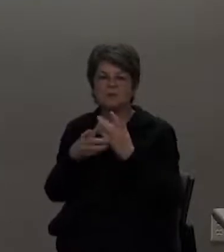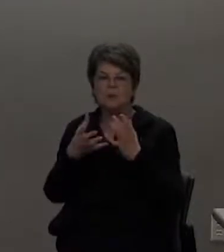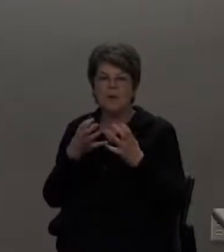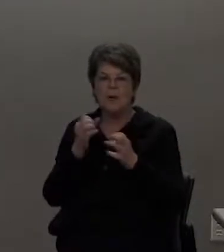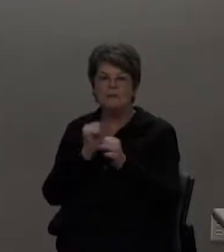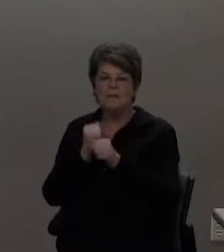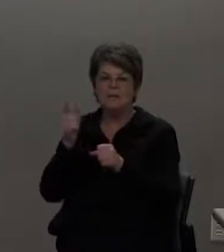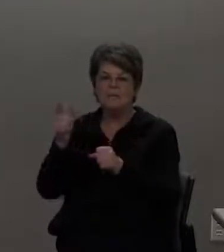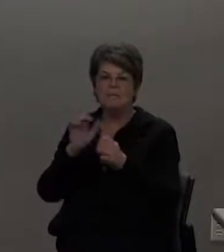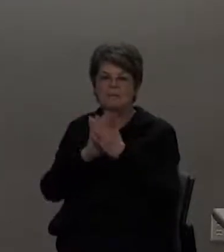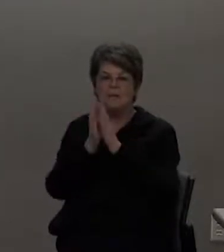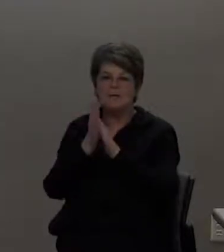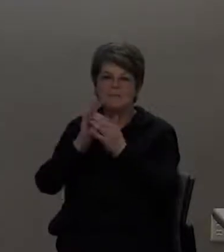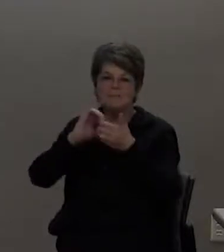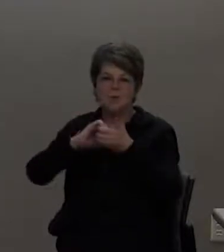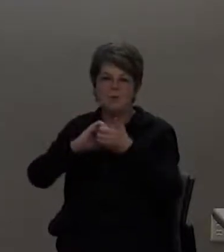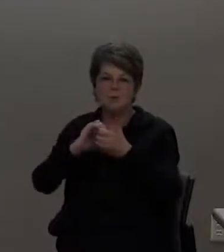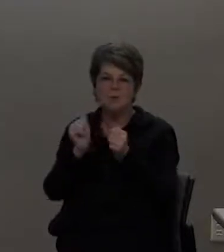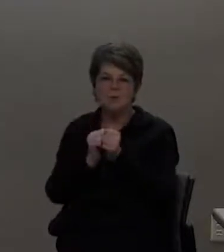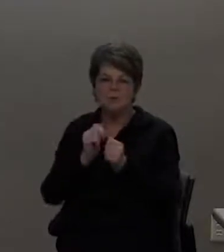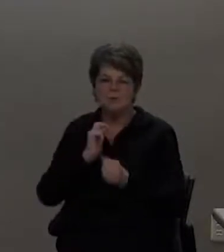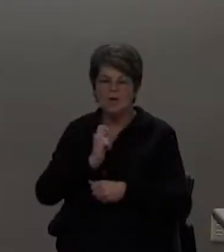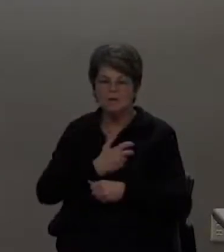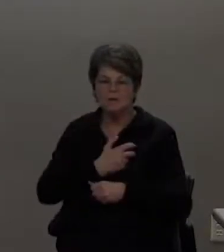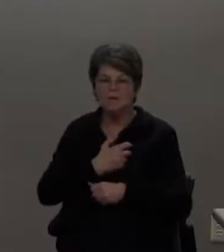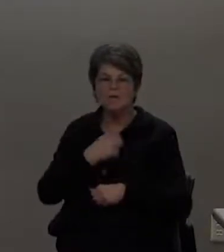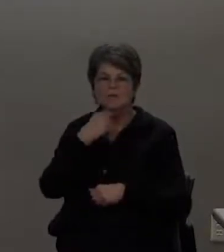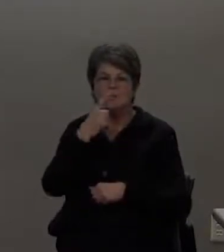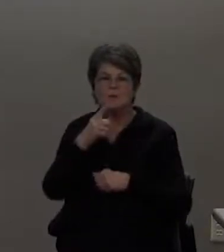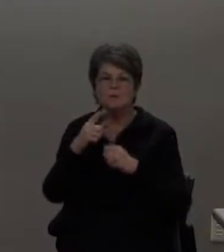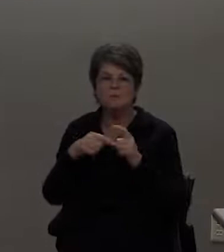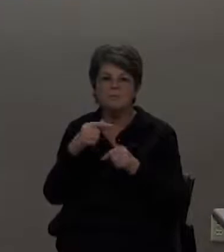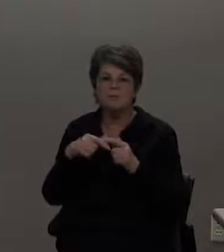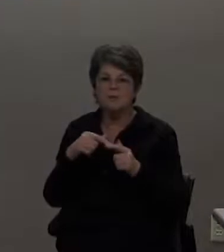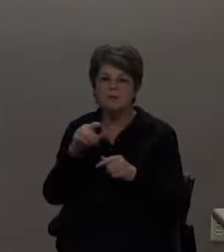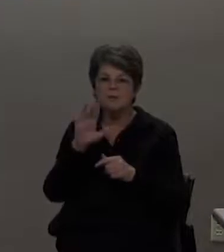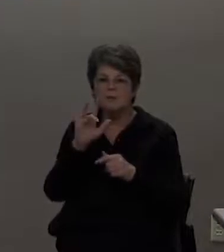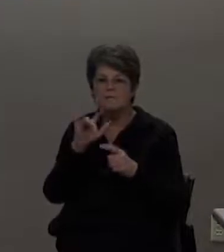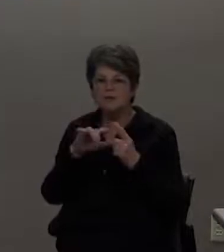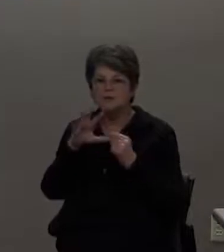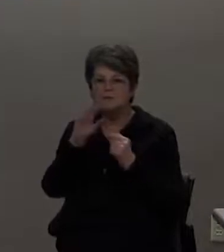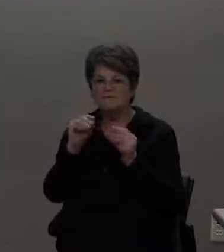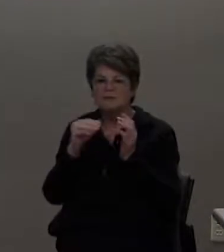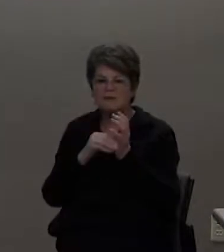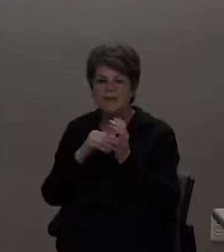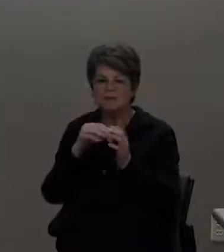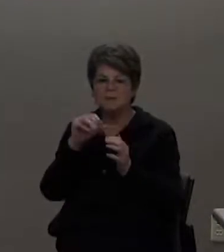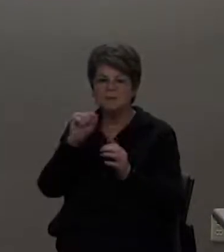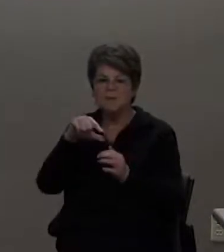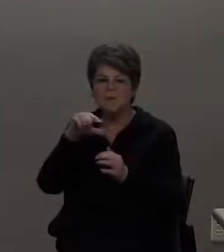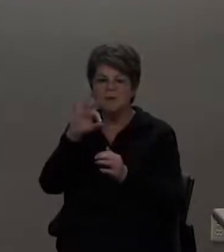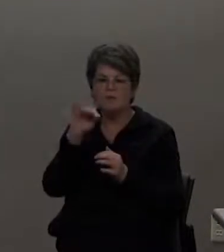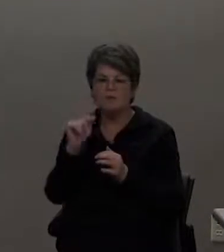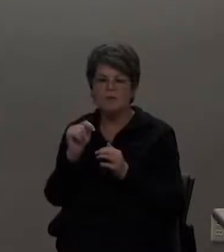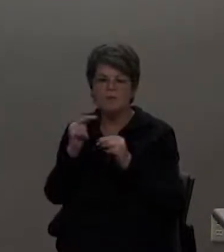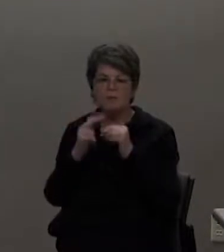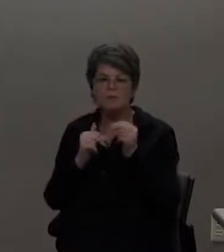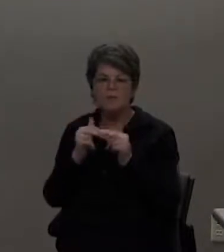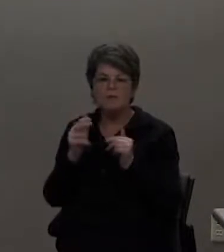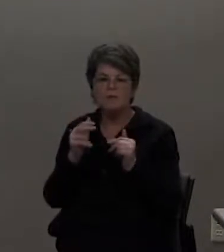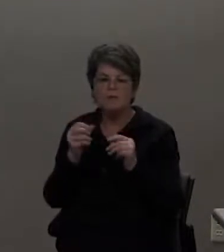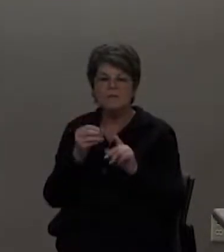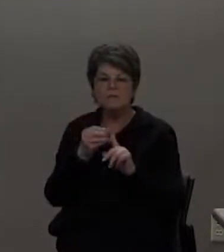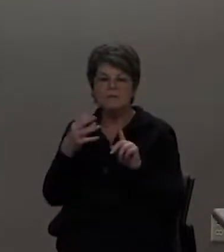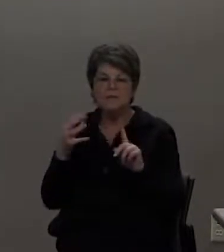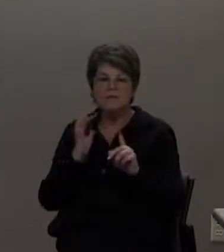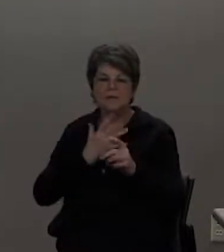making them be a partner with us. I told you about the 25 to 50,000 square foot building. And